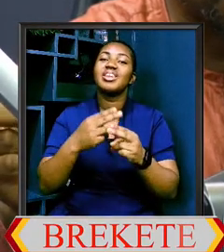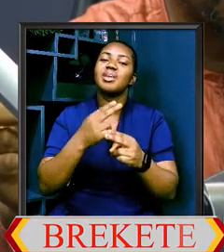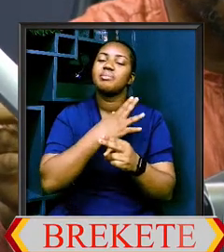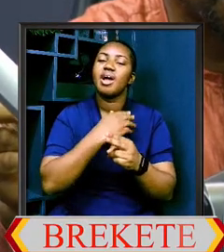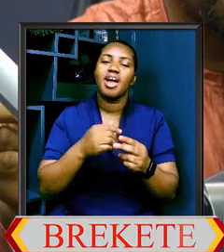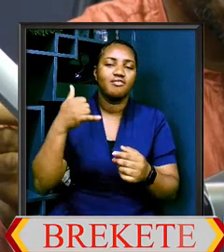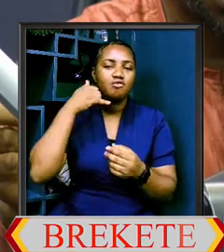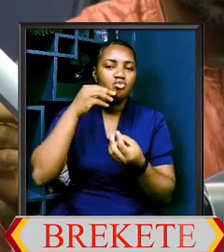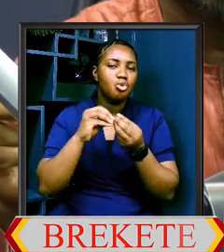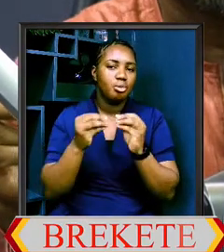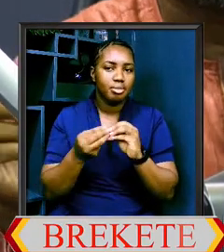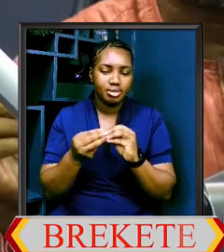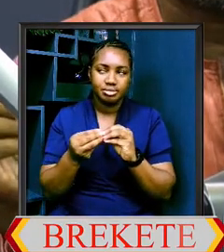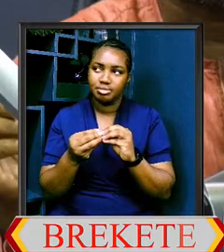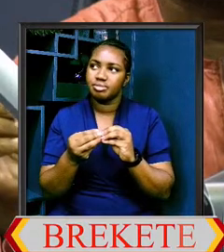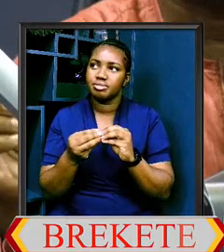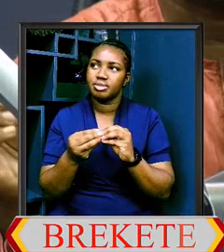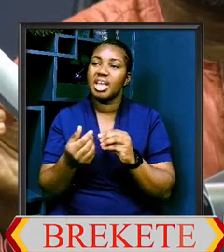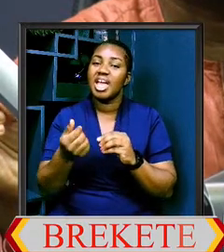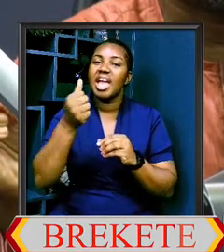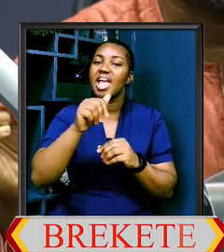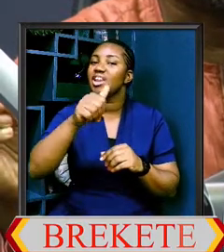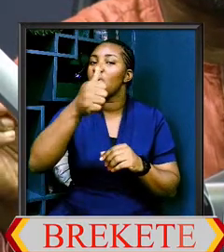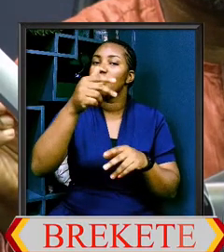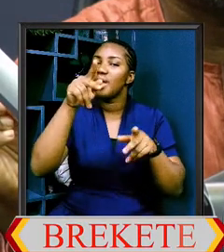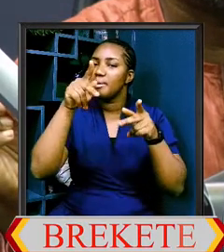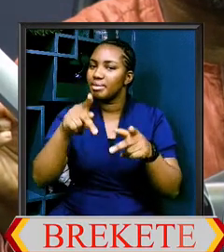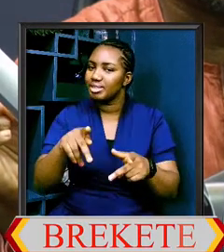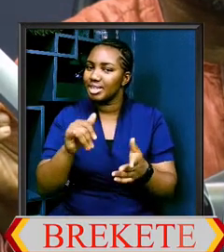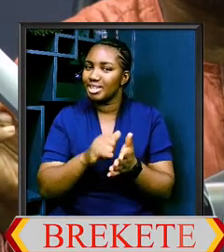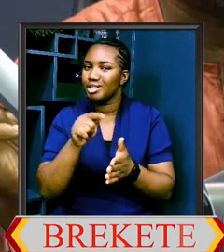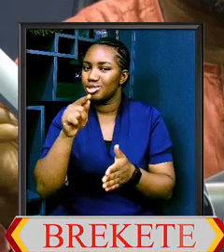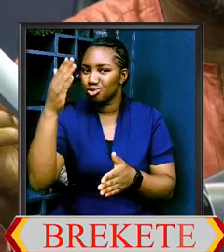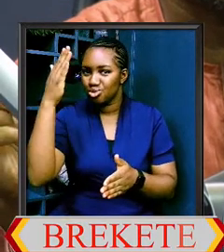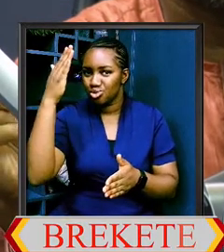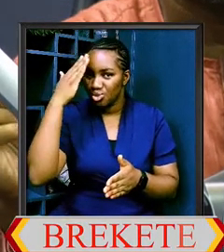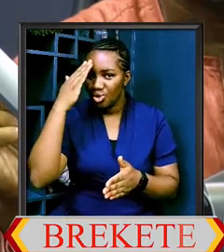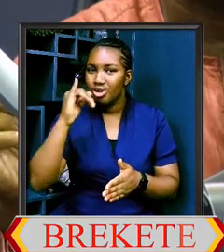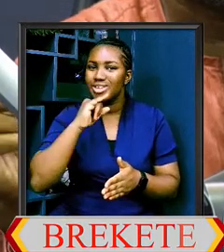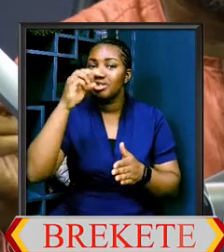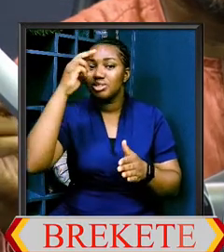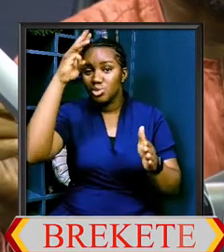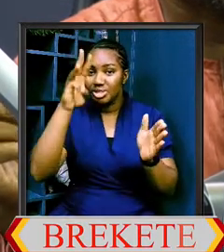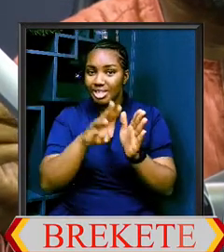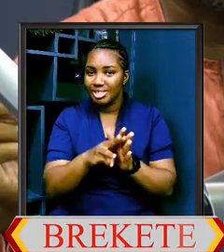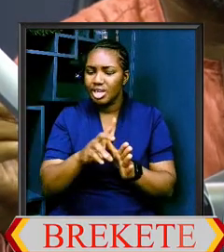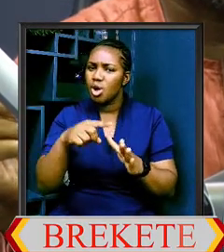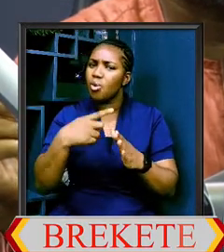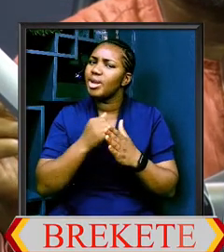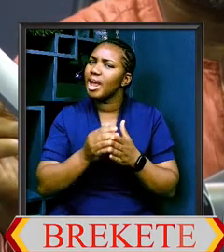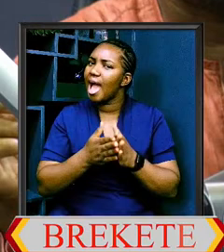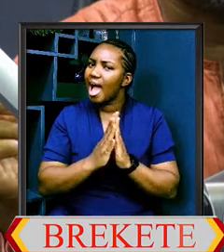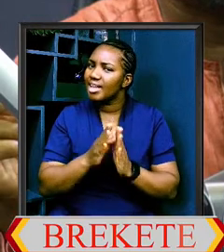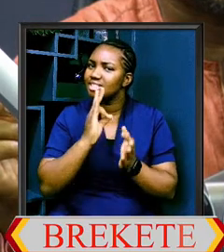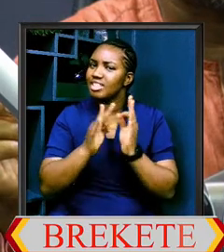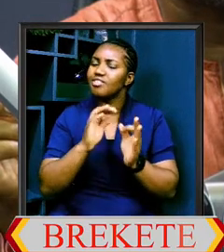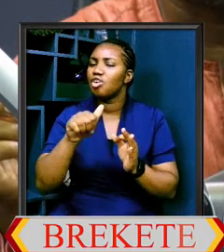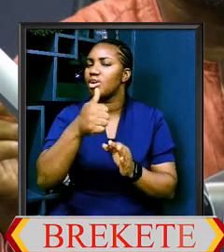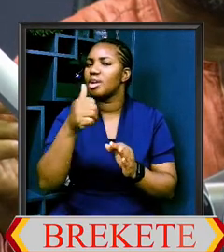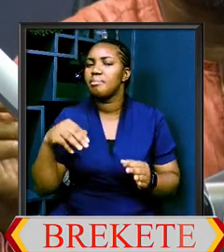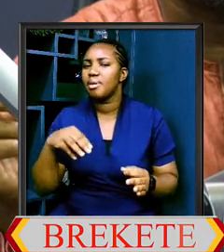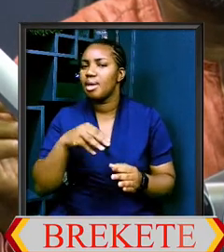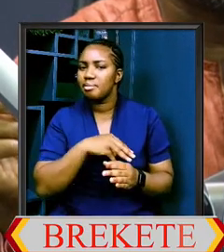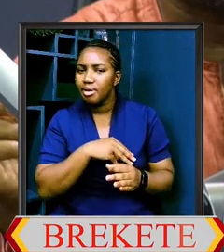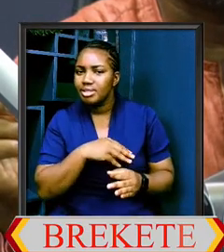phone numbers. Okay, sir. Any other person where you know, say, he be witness. When I ask you whether other